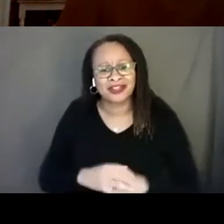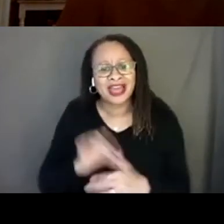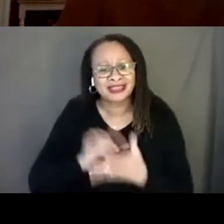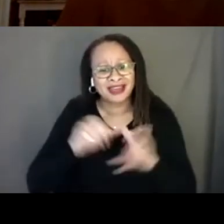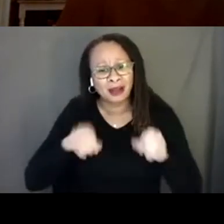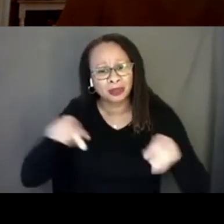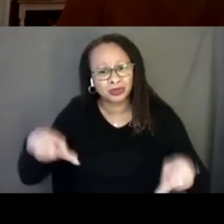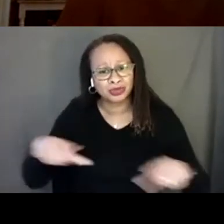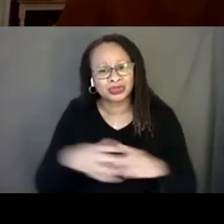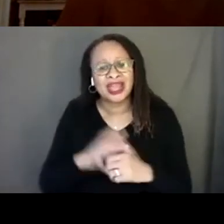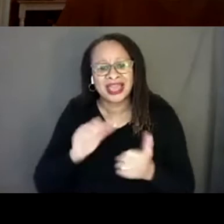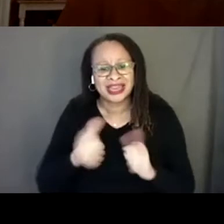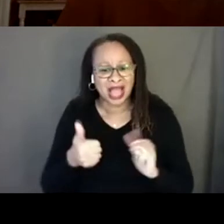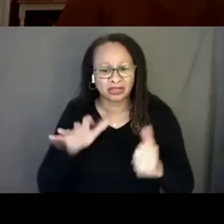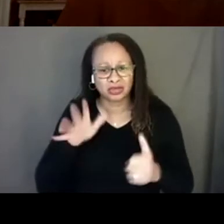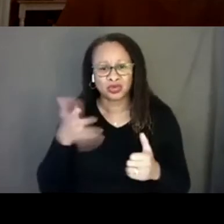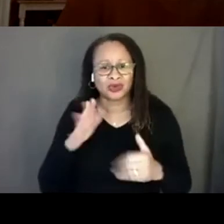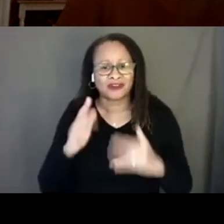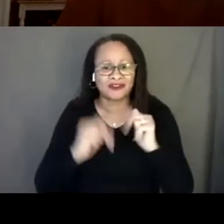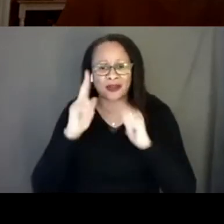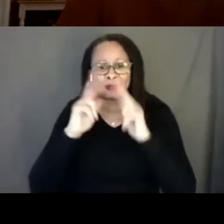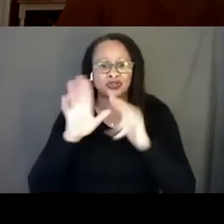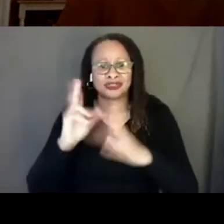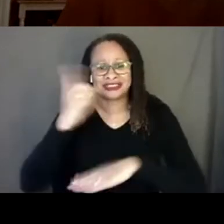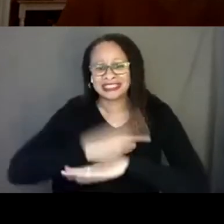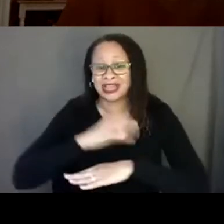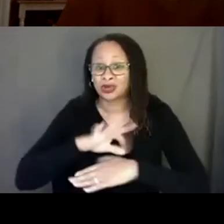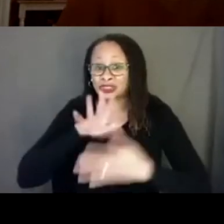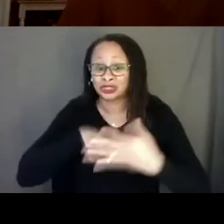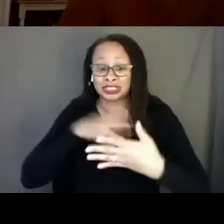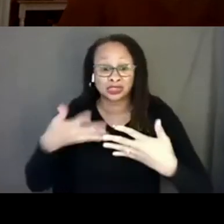opportunity, and then how you sort of built your day or your schedule,